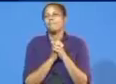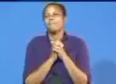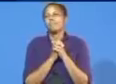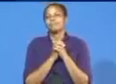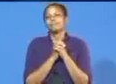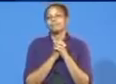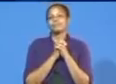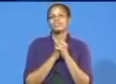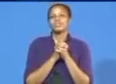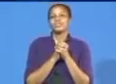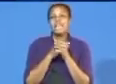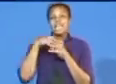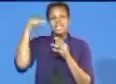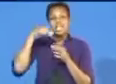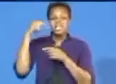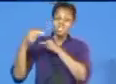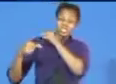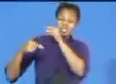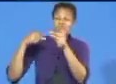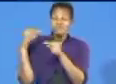Gen Z's,